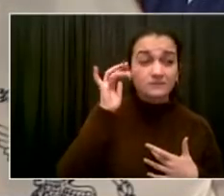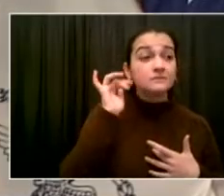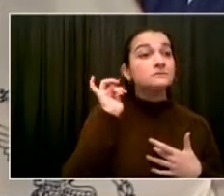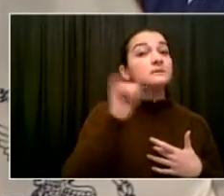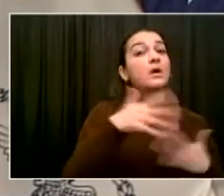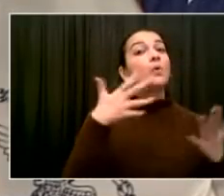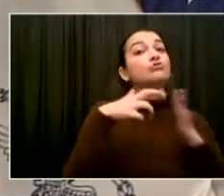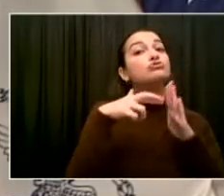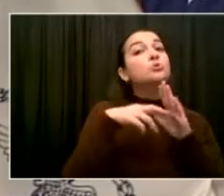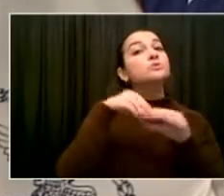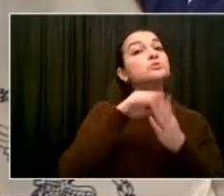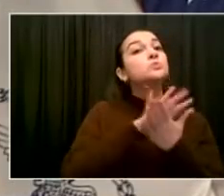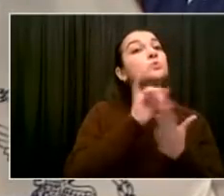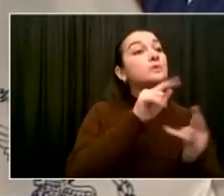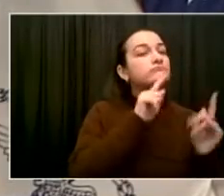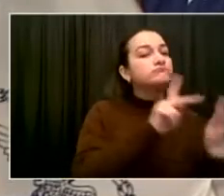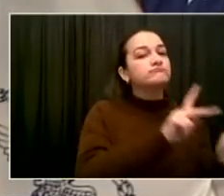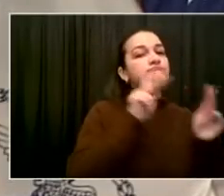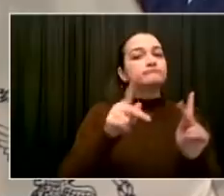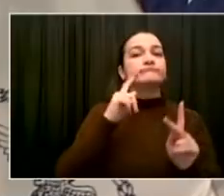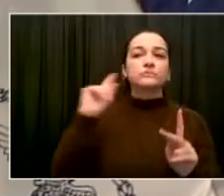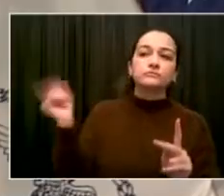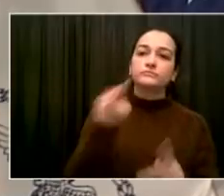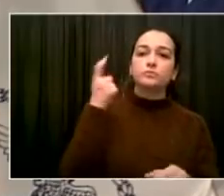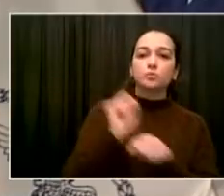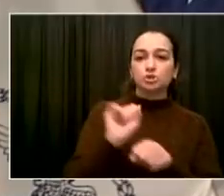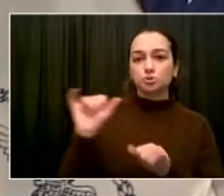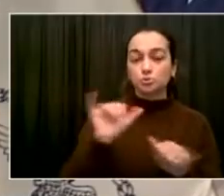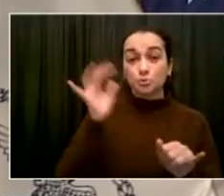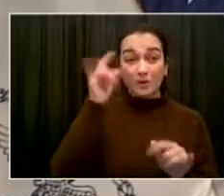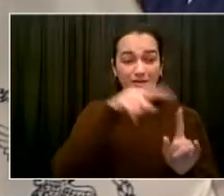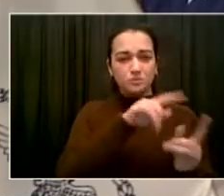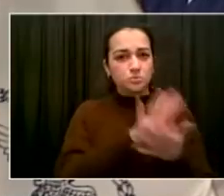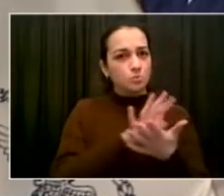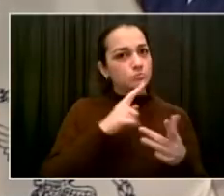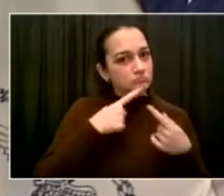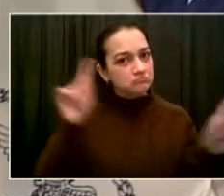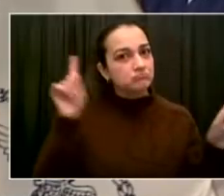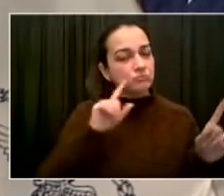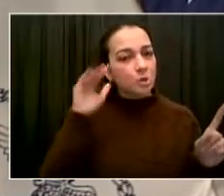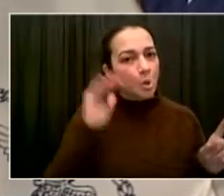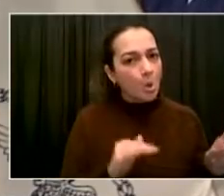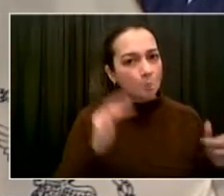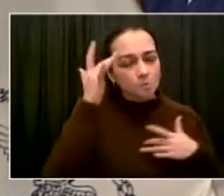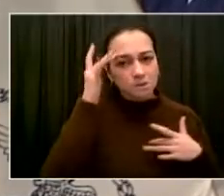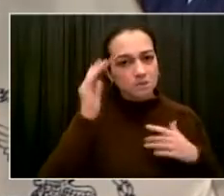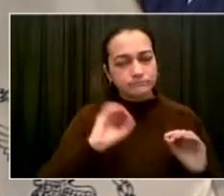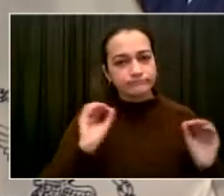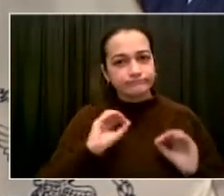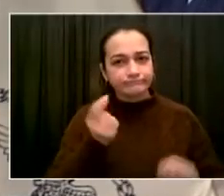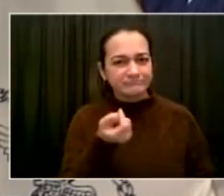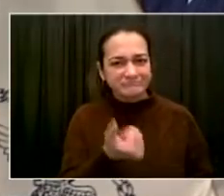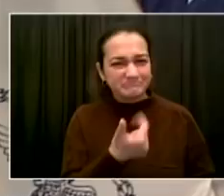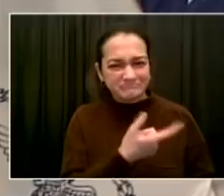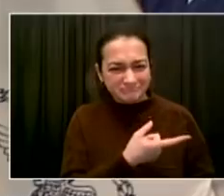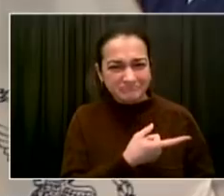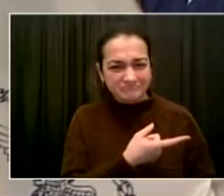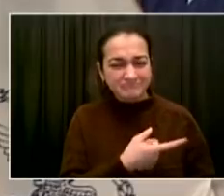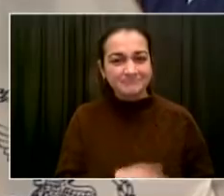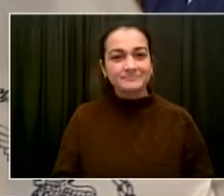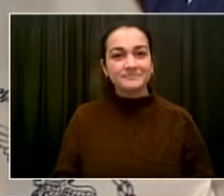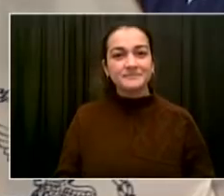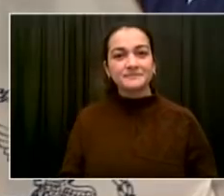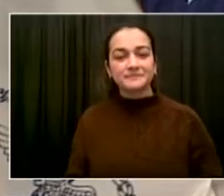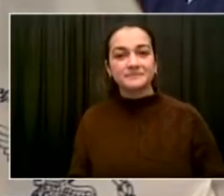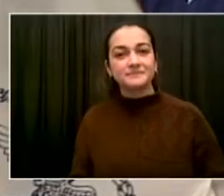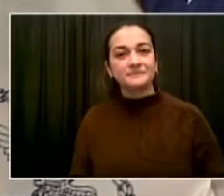there will be measures taken to address it. There'll be contact tracing, as always. But I would emphasize, while we